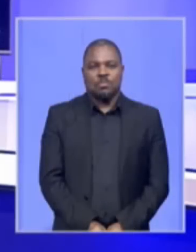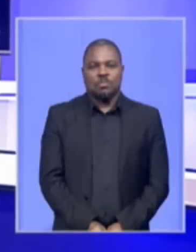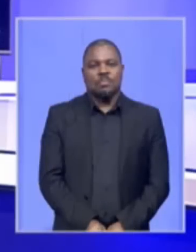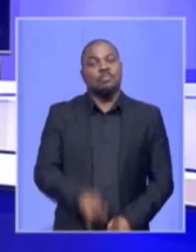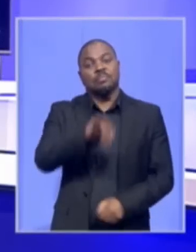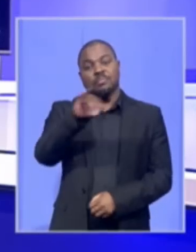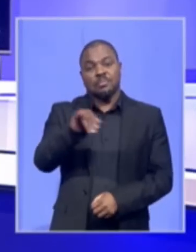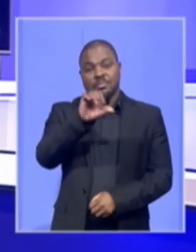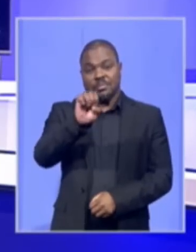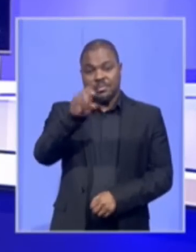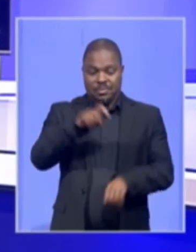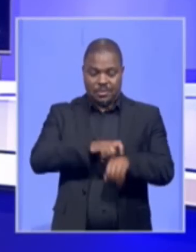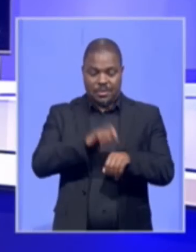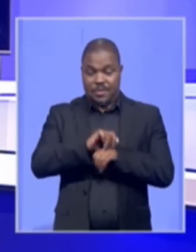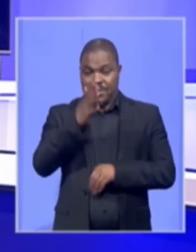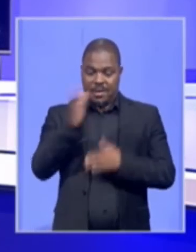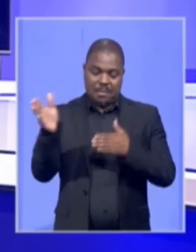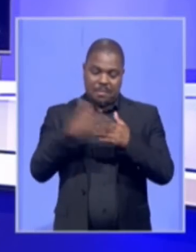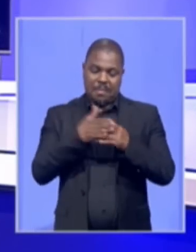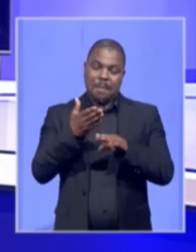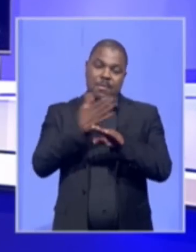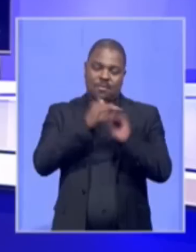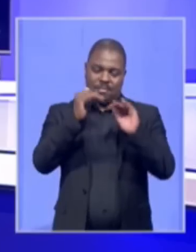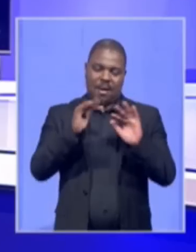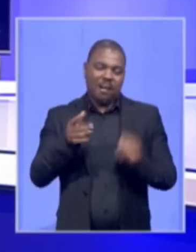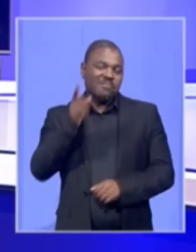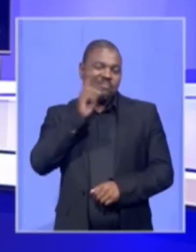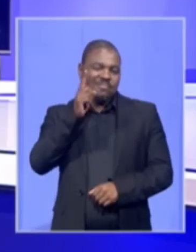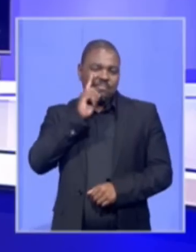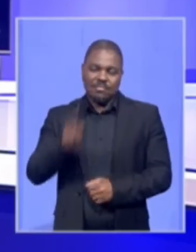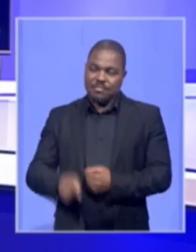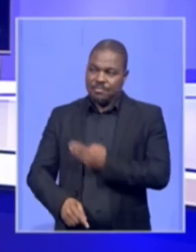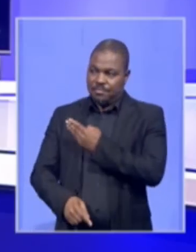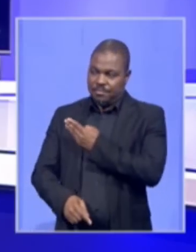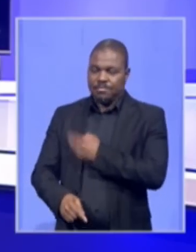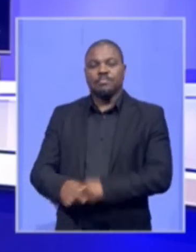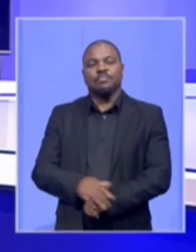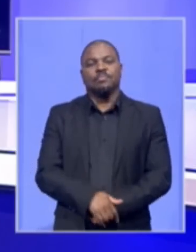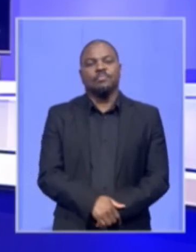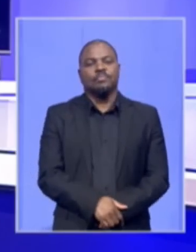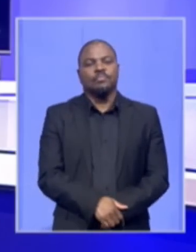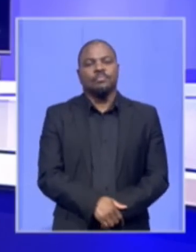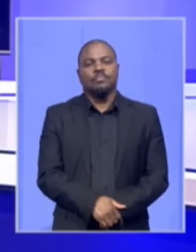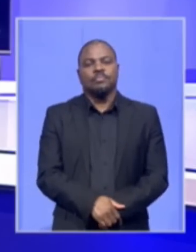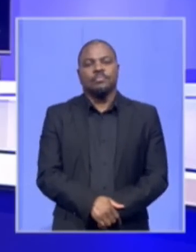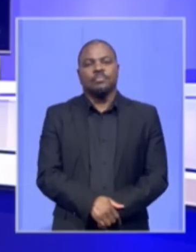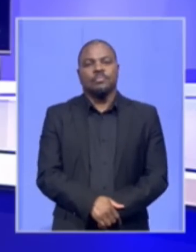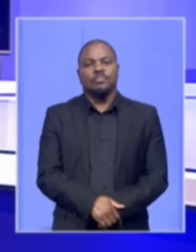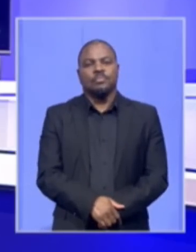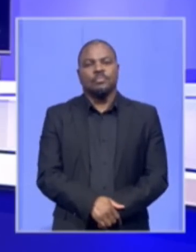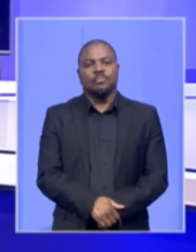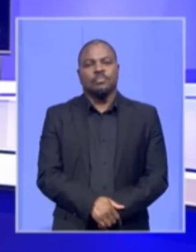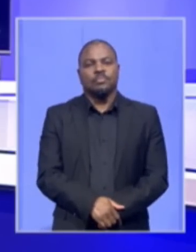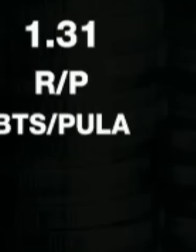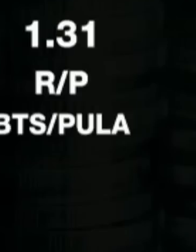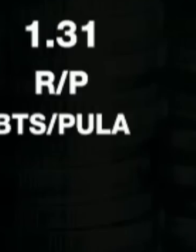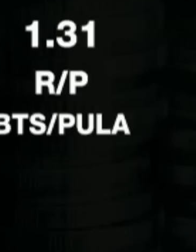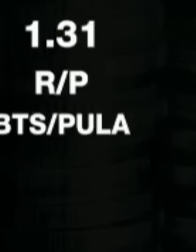Bjale a re boneng ka boripana gore mebaraka e be ye mebjang ge JSE e tswalela pijana ka iri ya bohlano.